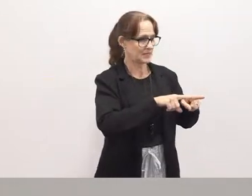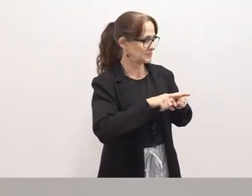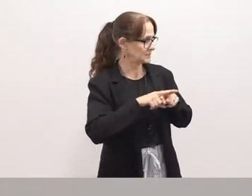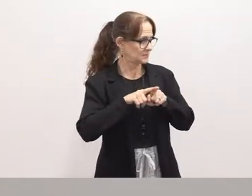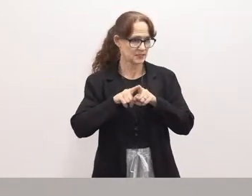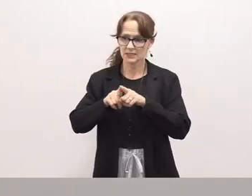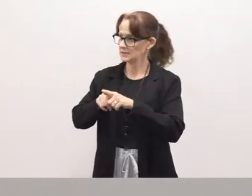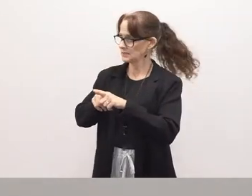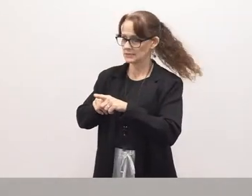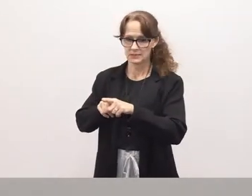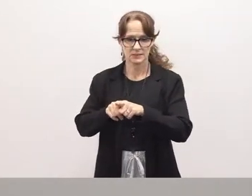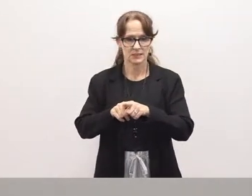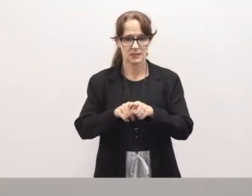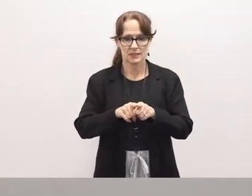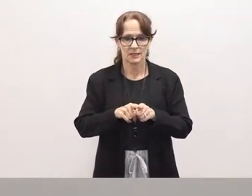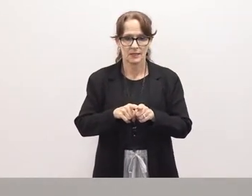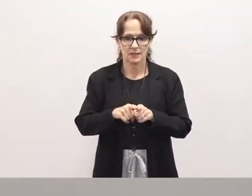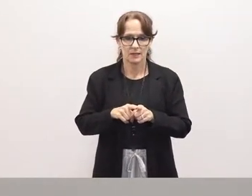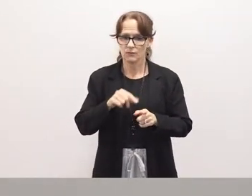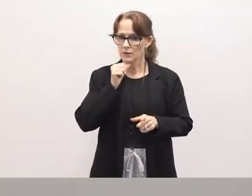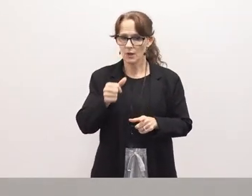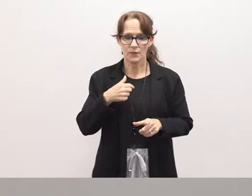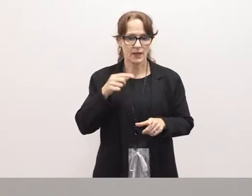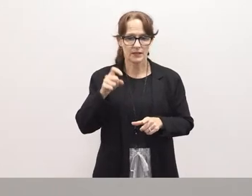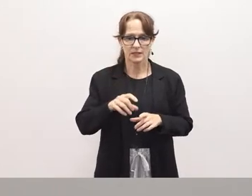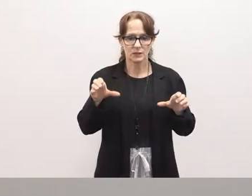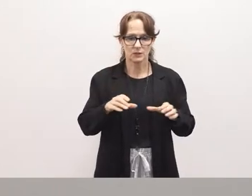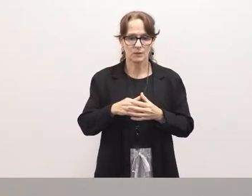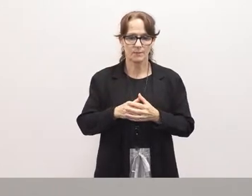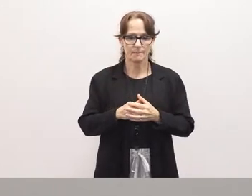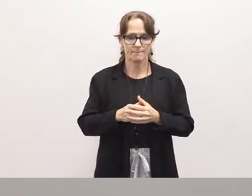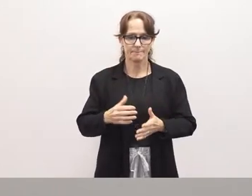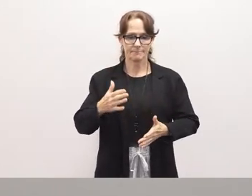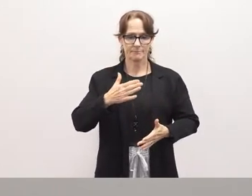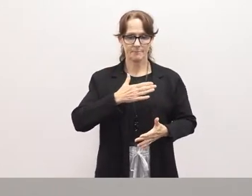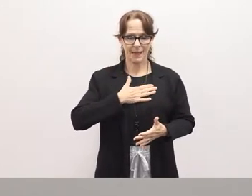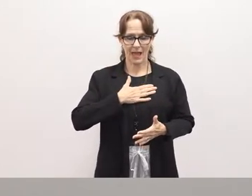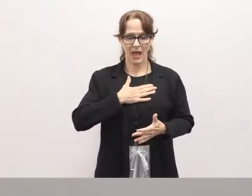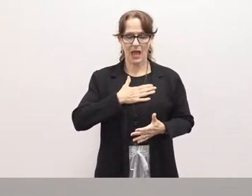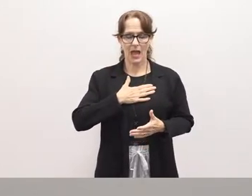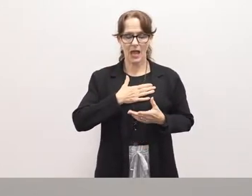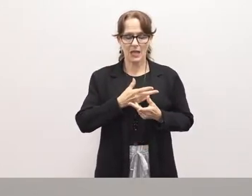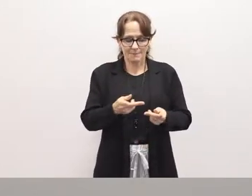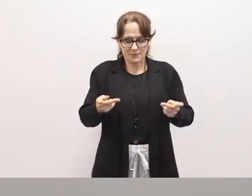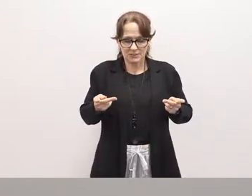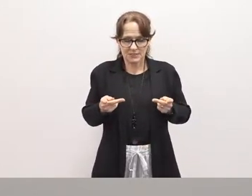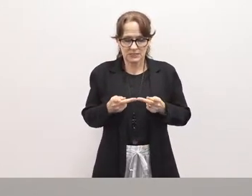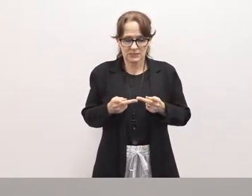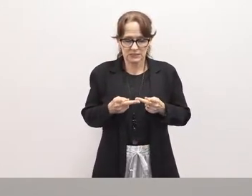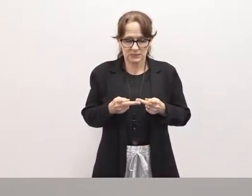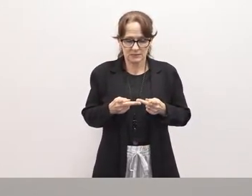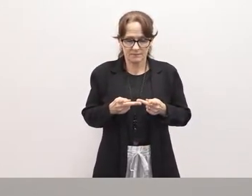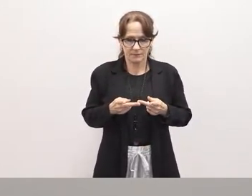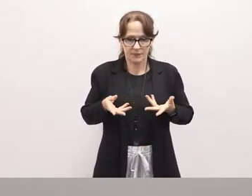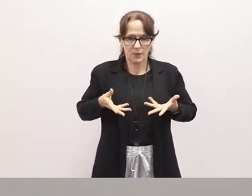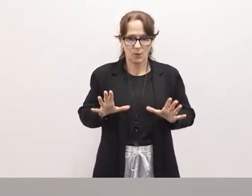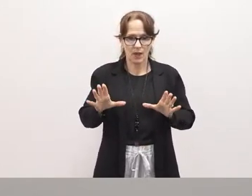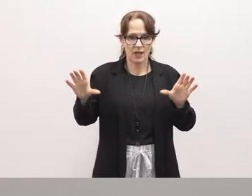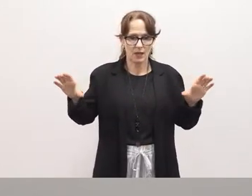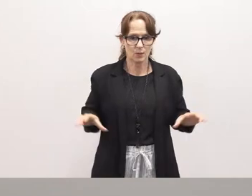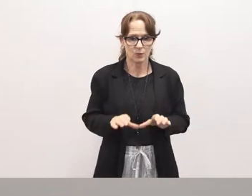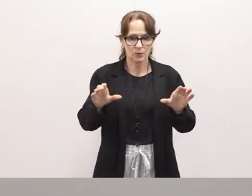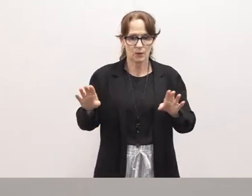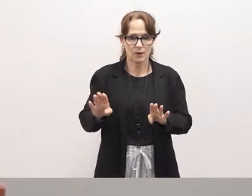consensus, then I don't need to do it. But I'm just saying from my own position is the way we're doing business is not the